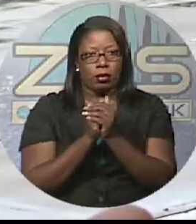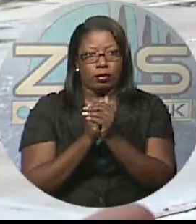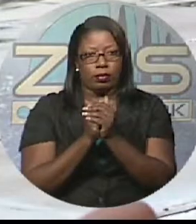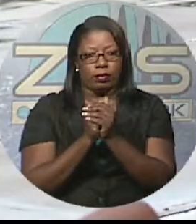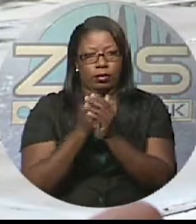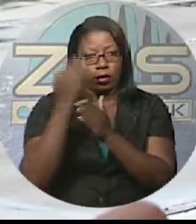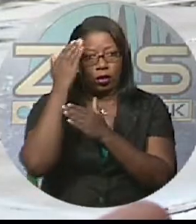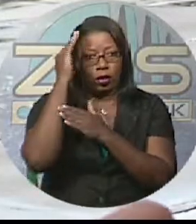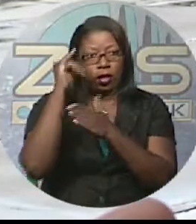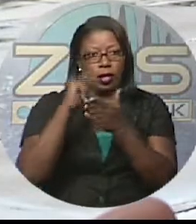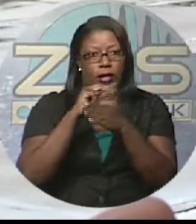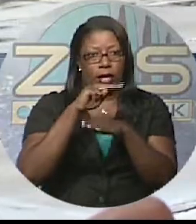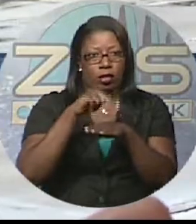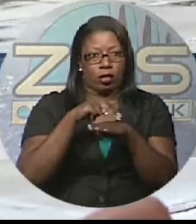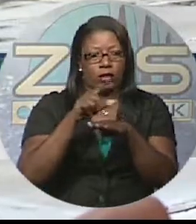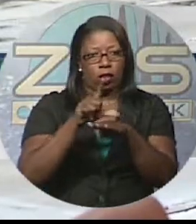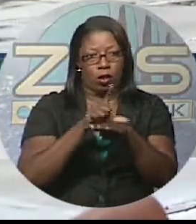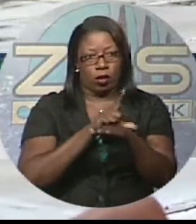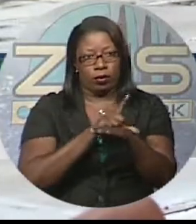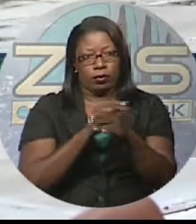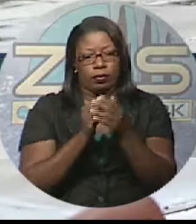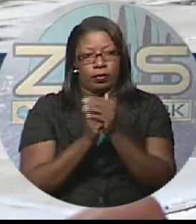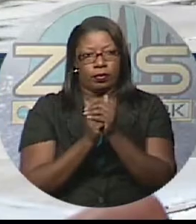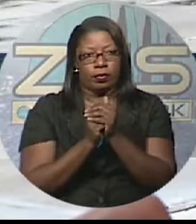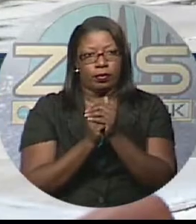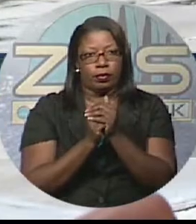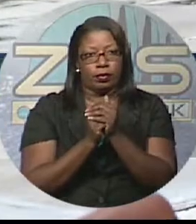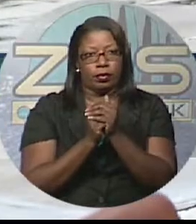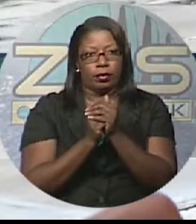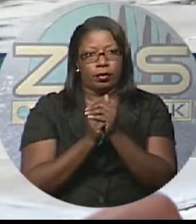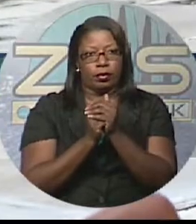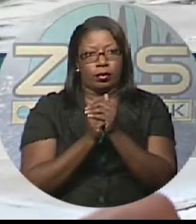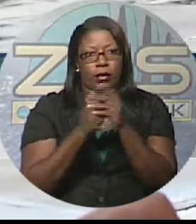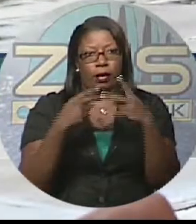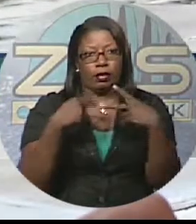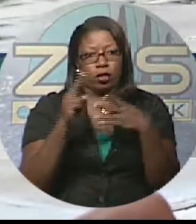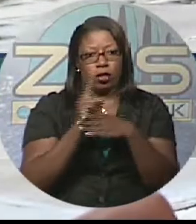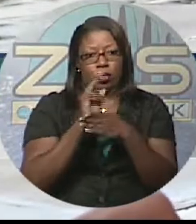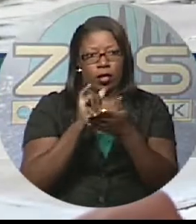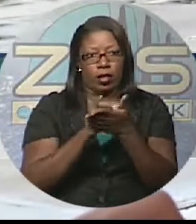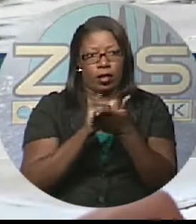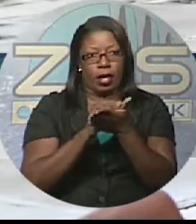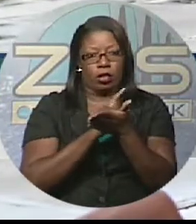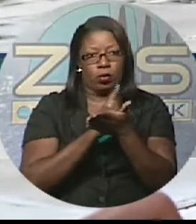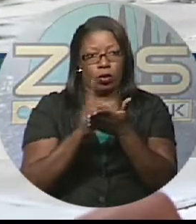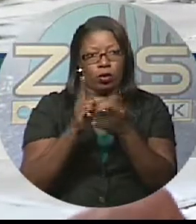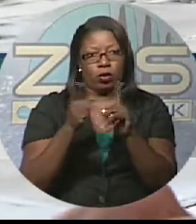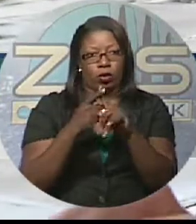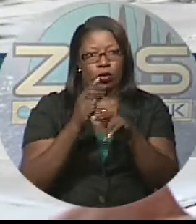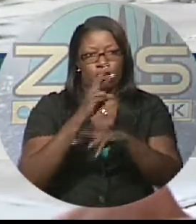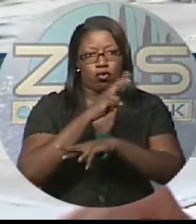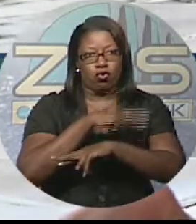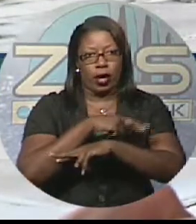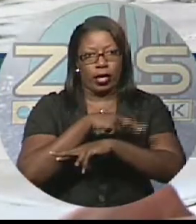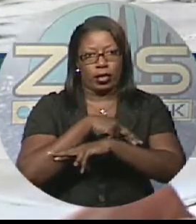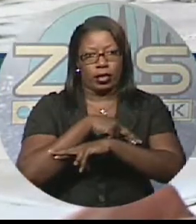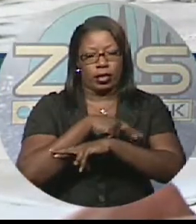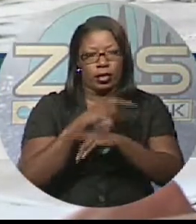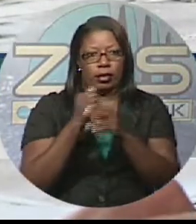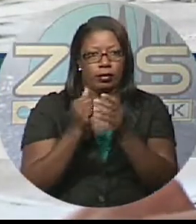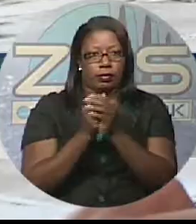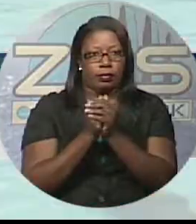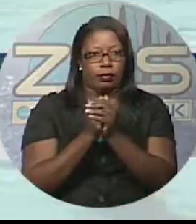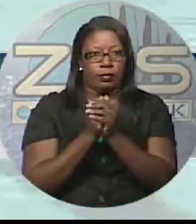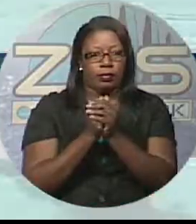know that Nationals is a pretty long meet, so I'm going to have to use that week to have some rest and some taper for the